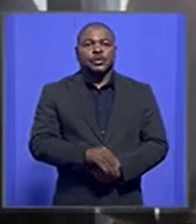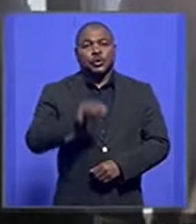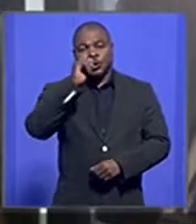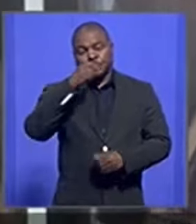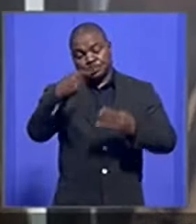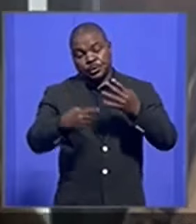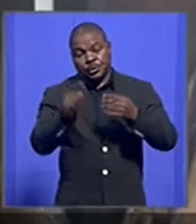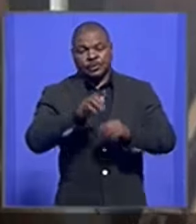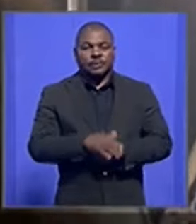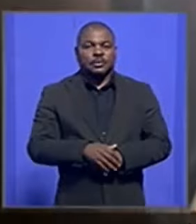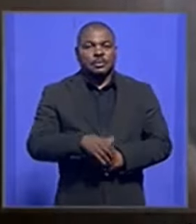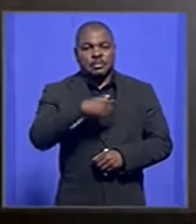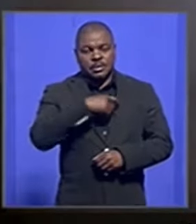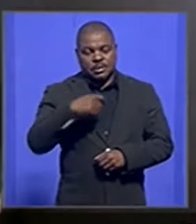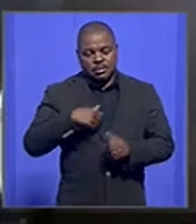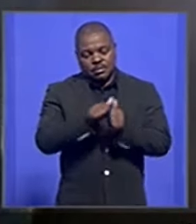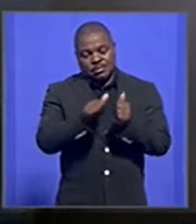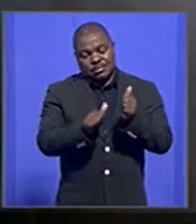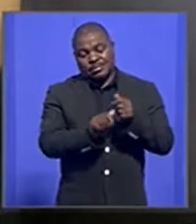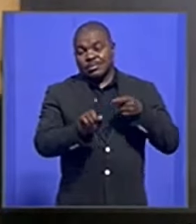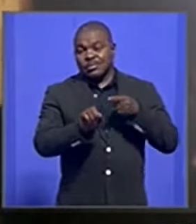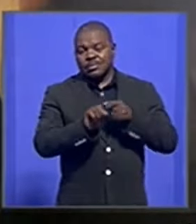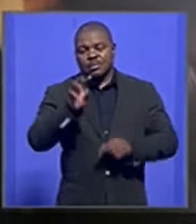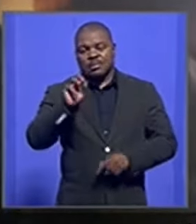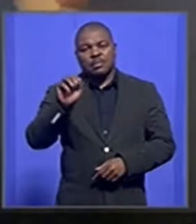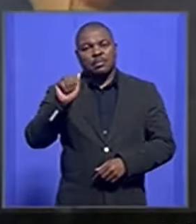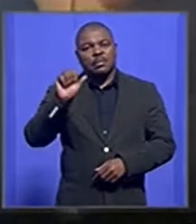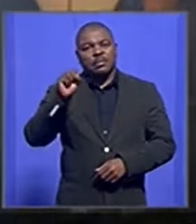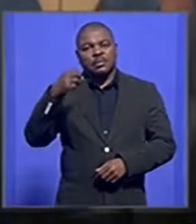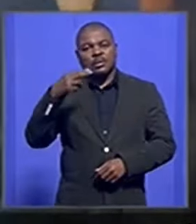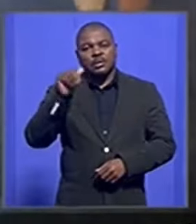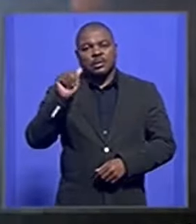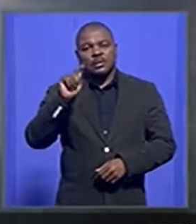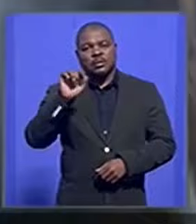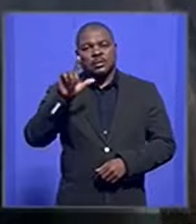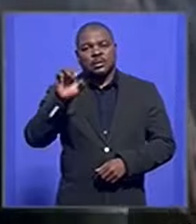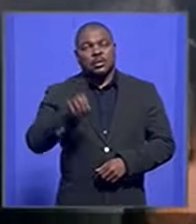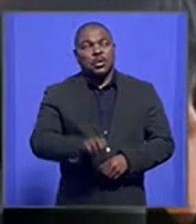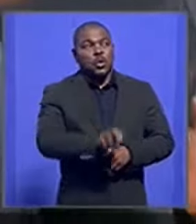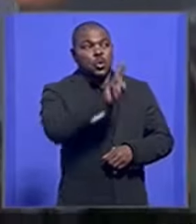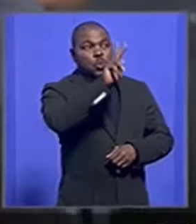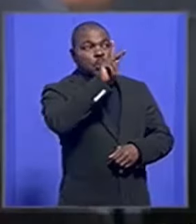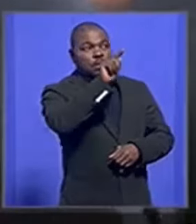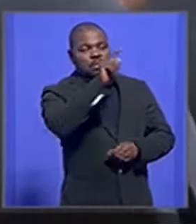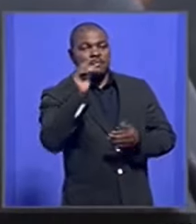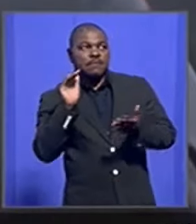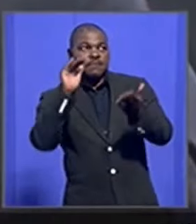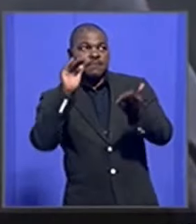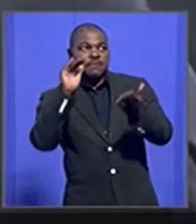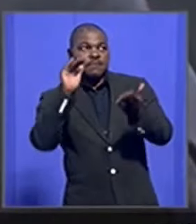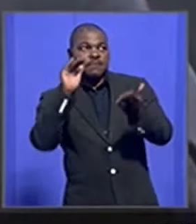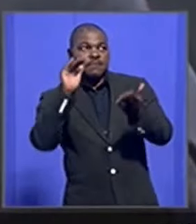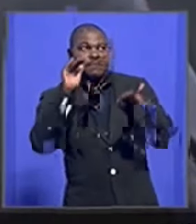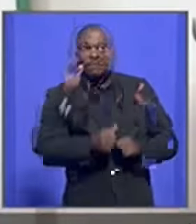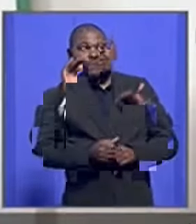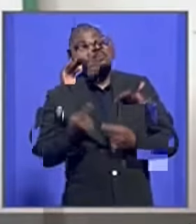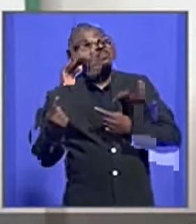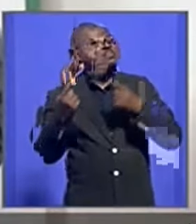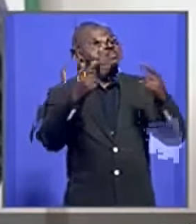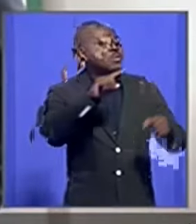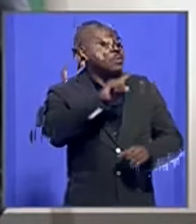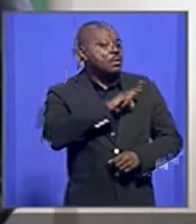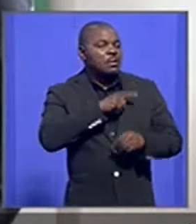casse et de la président Paul Mashatileng, au Korokile, Kodinakin, Télécopaning, The United Kingdom, Koil,